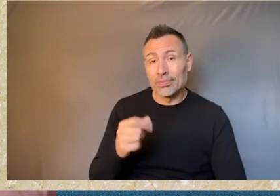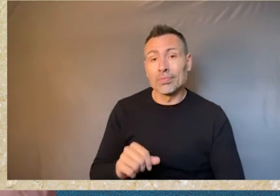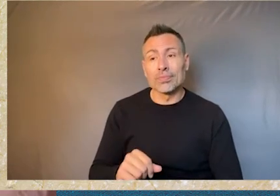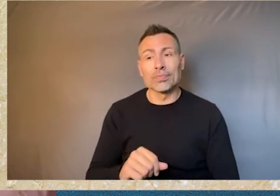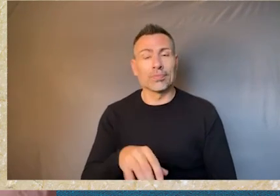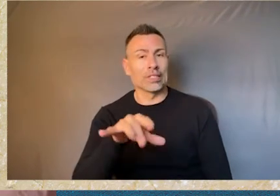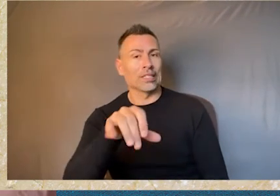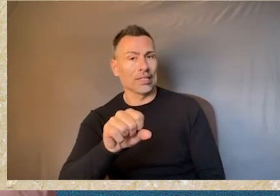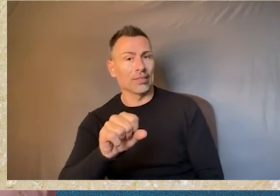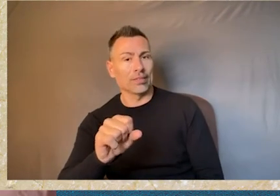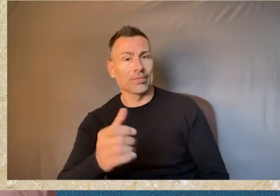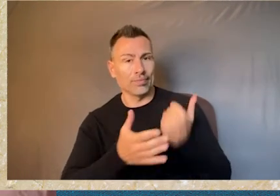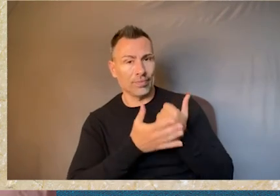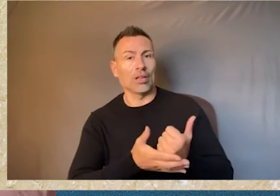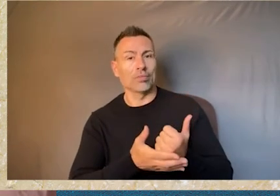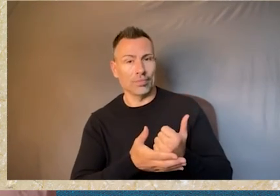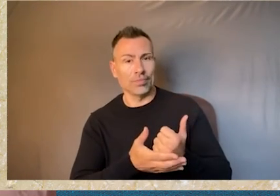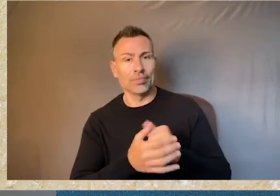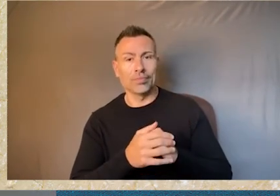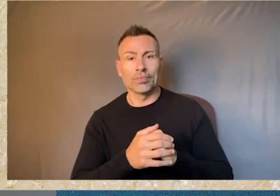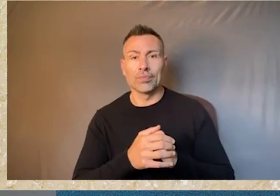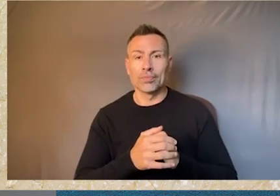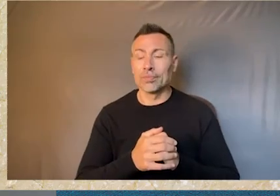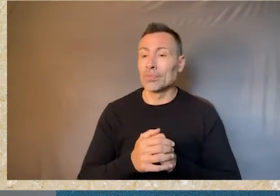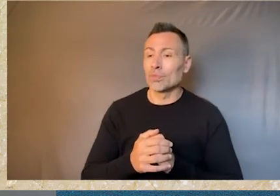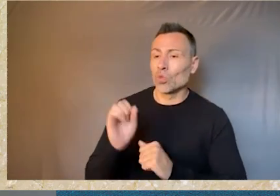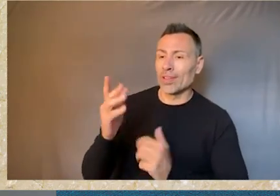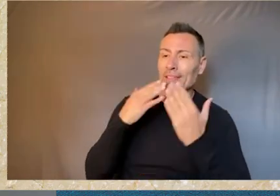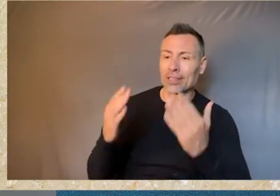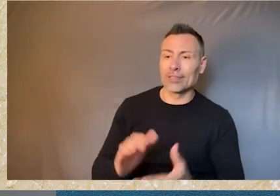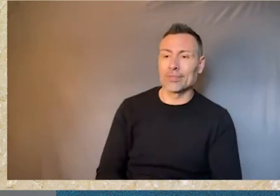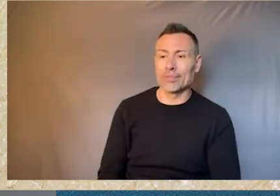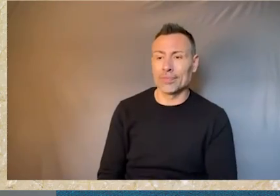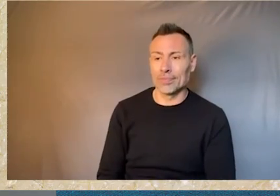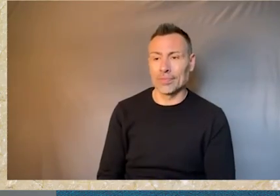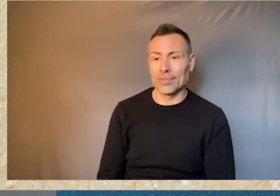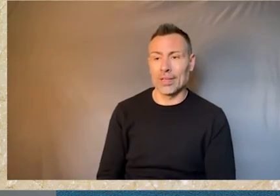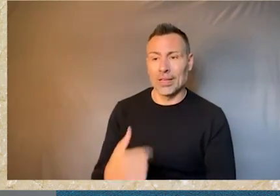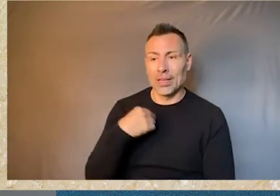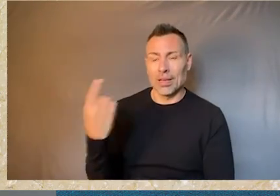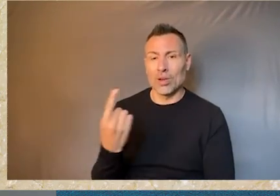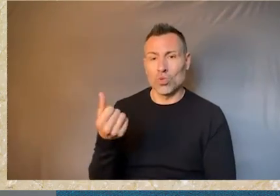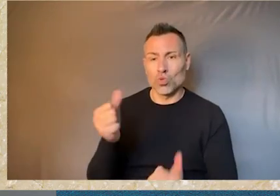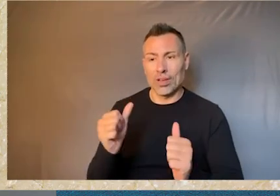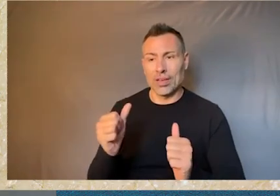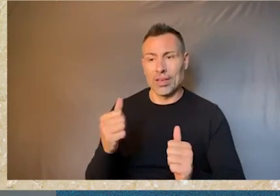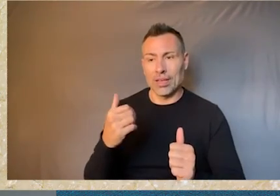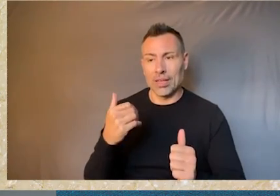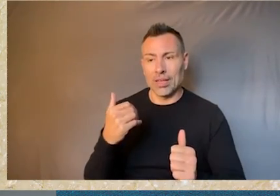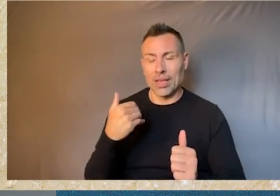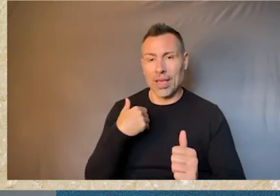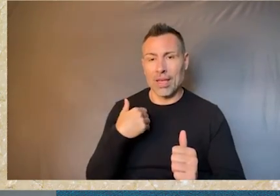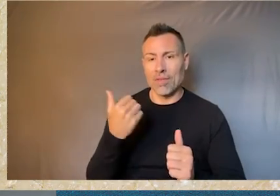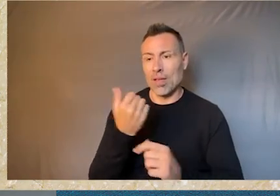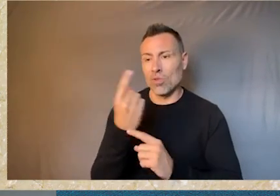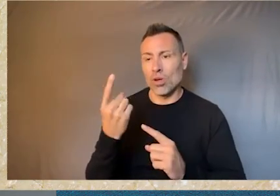Yes, that helps. Okay, thank you. And I always try to have everybody, on one of the slides